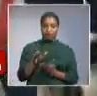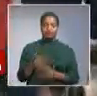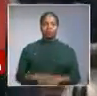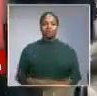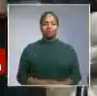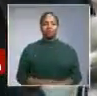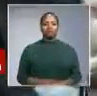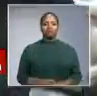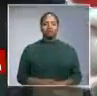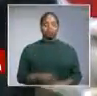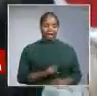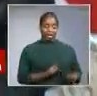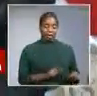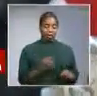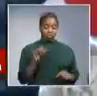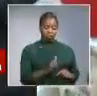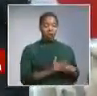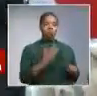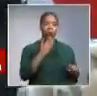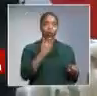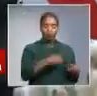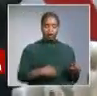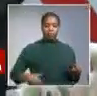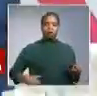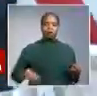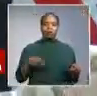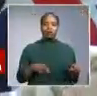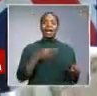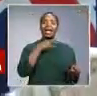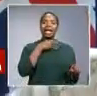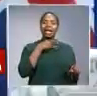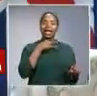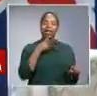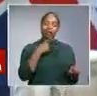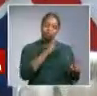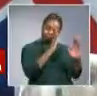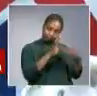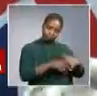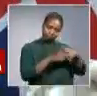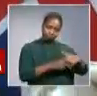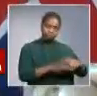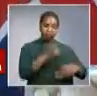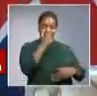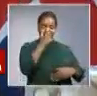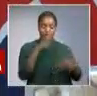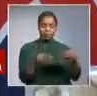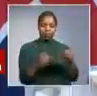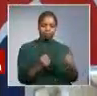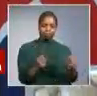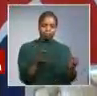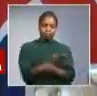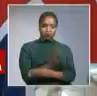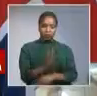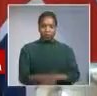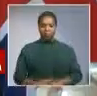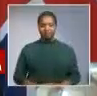British Prime Minister Theresa May jets into South Africa, endorsing President Cyril Ramaphosa's investment drive and pledging stronger trade